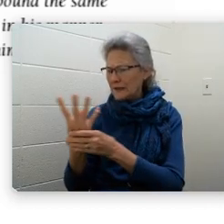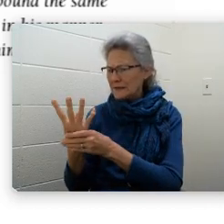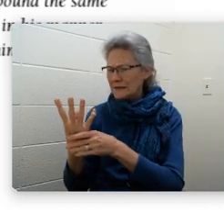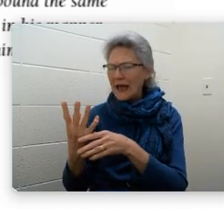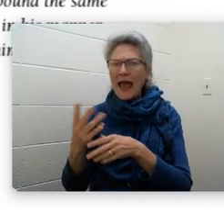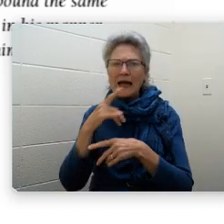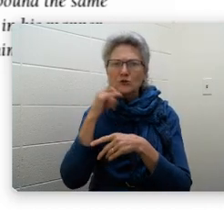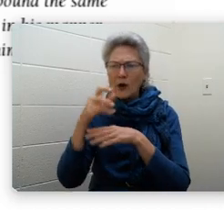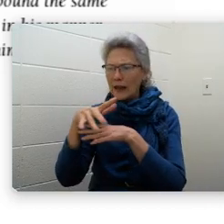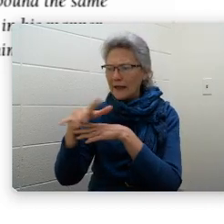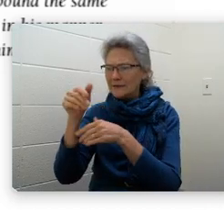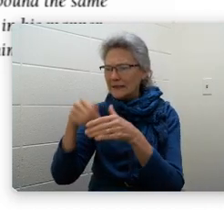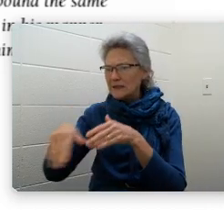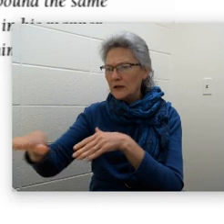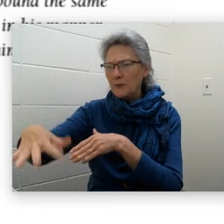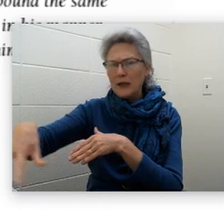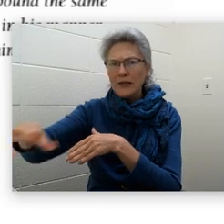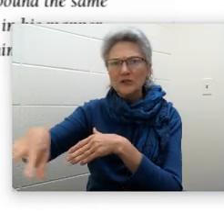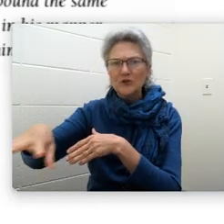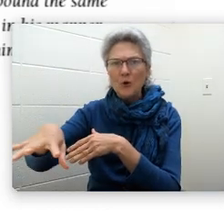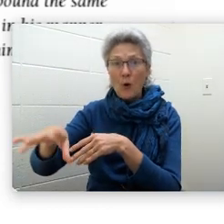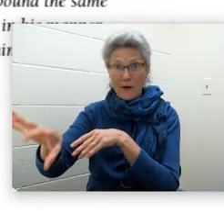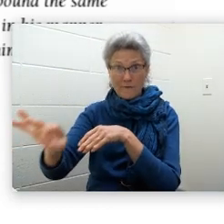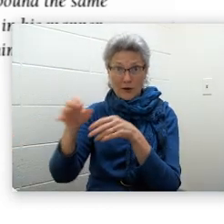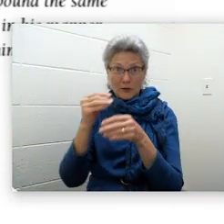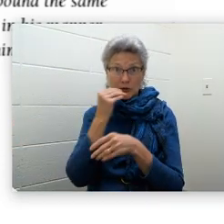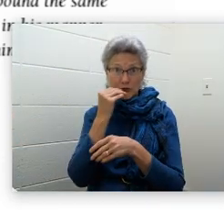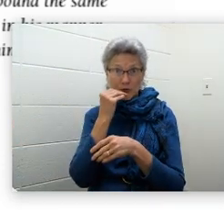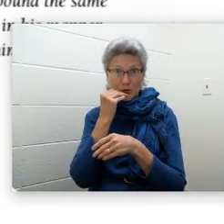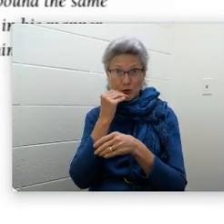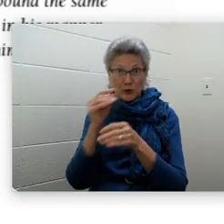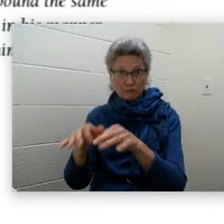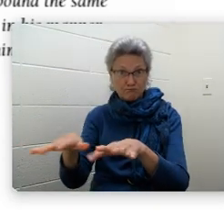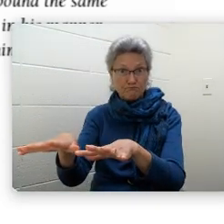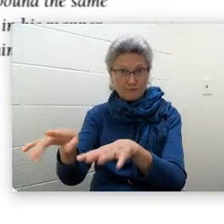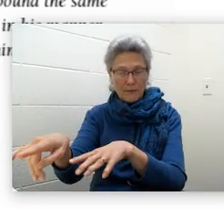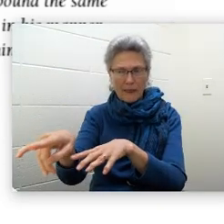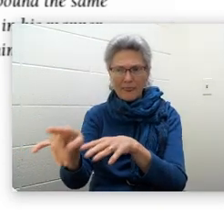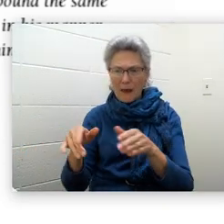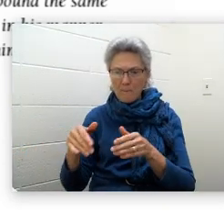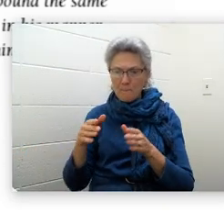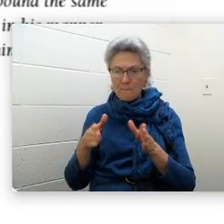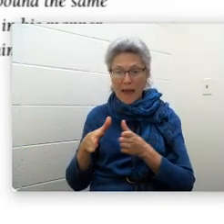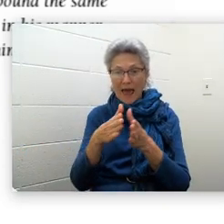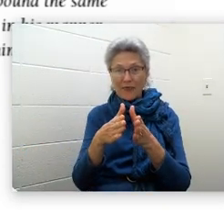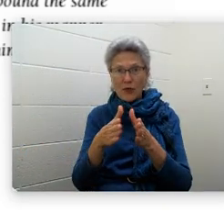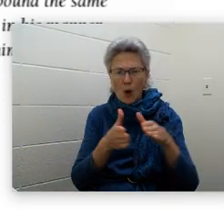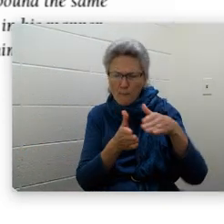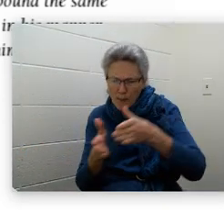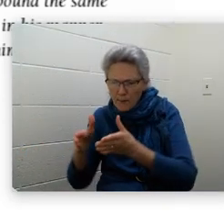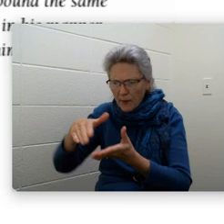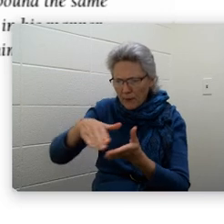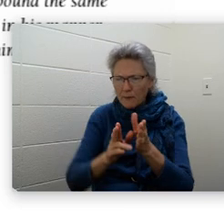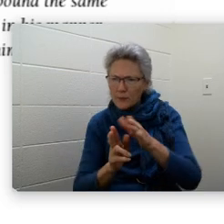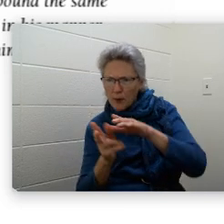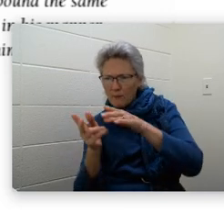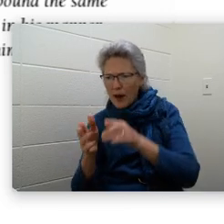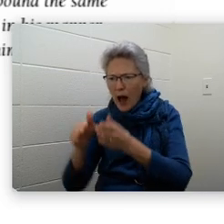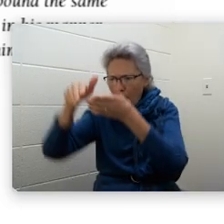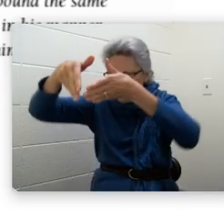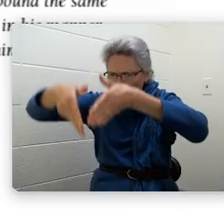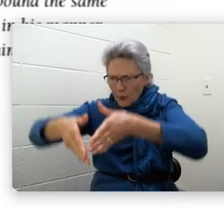leaves into the territory where his feeding ground lay. The path was a crooked one. It dipped under weeds, under